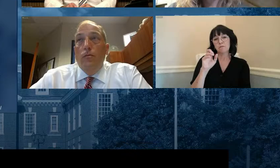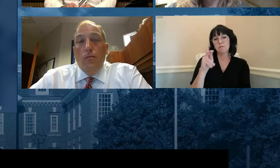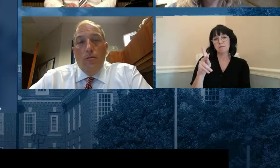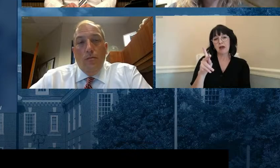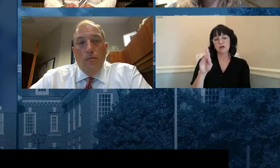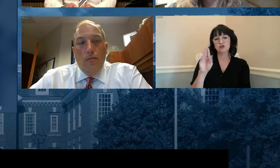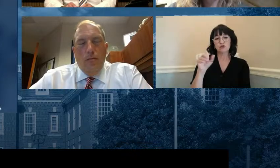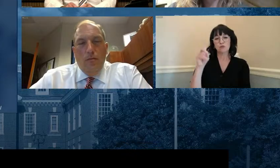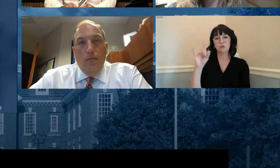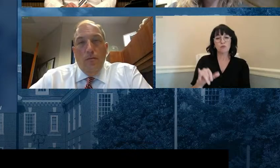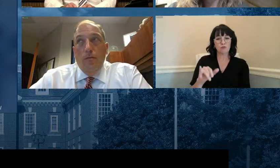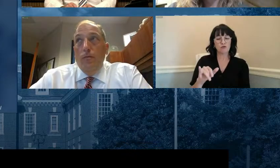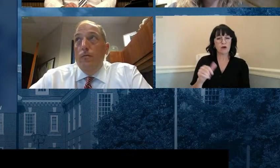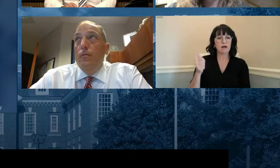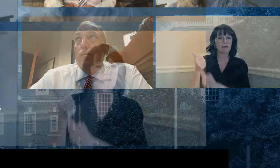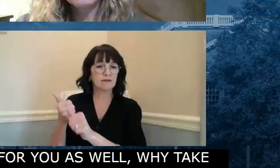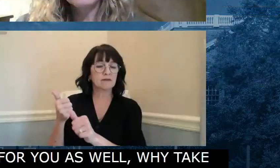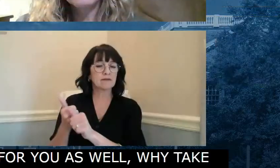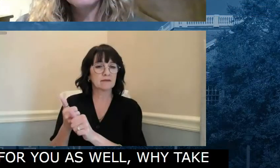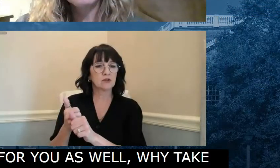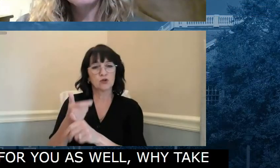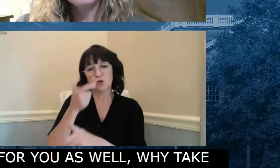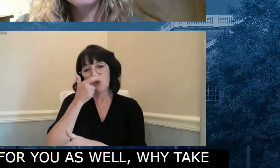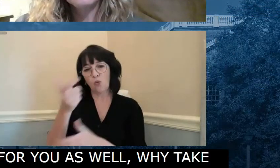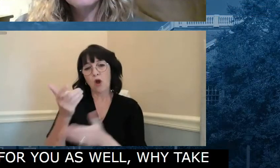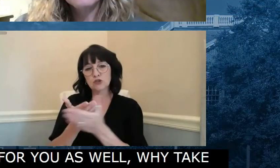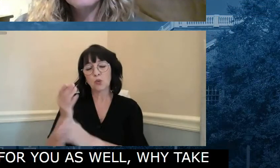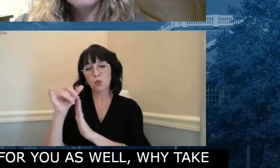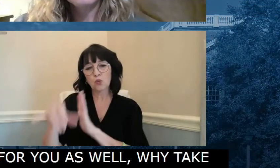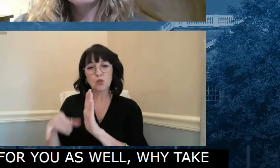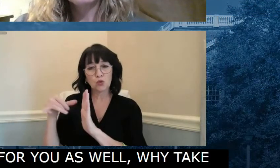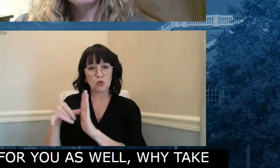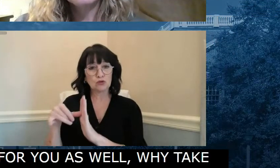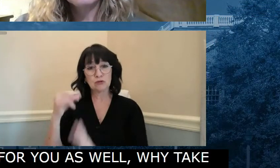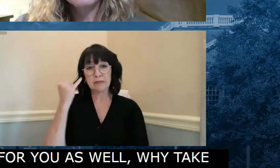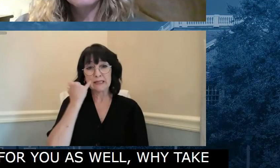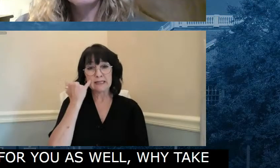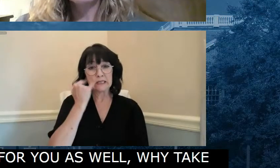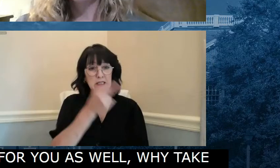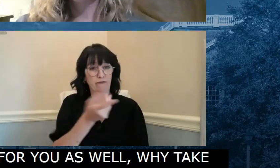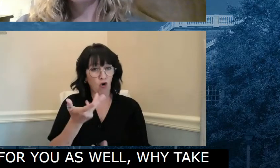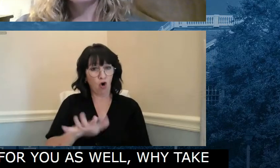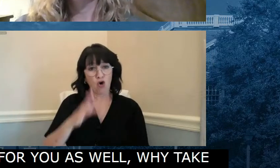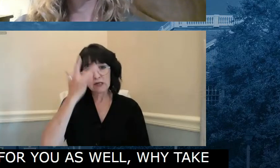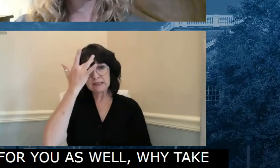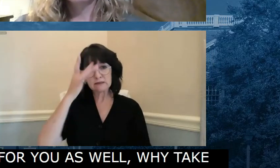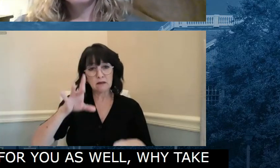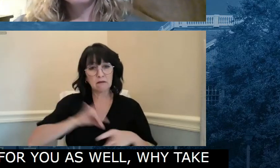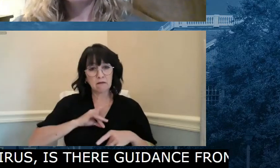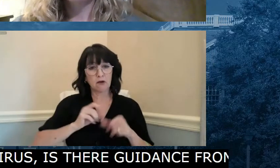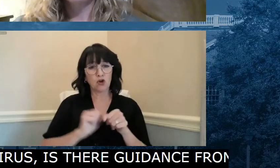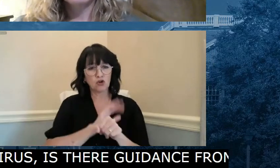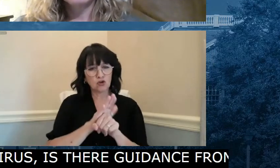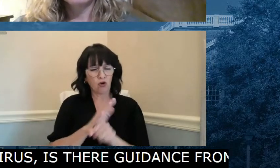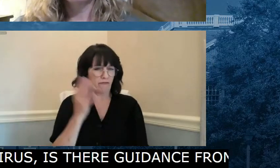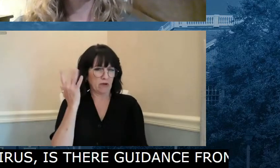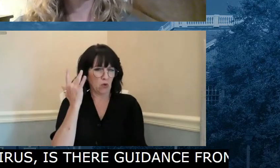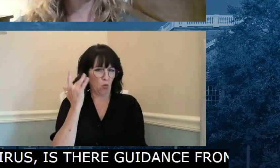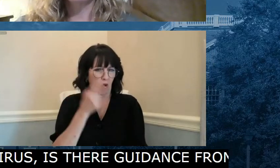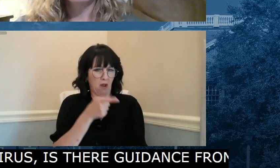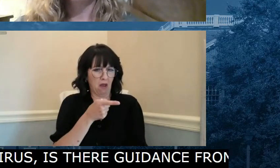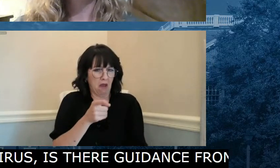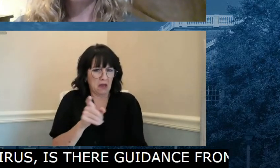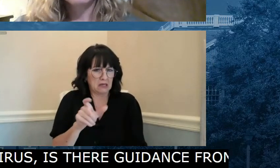take the shot if you've already had the virus? Is there guidance from CDC or DPH on if you've already been infected with